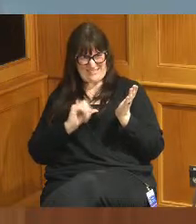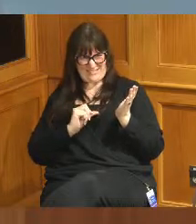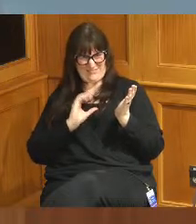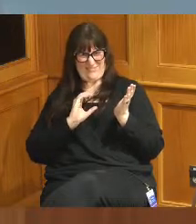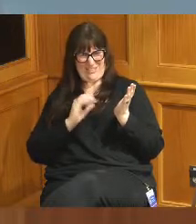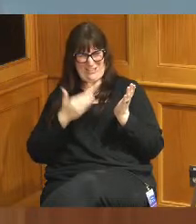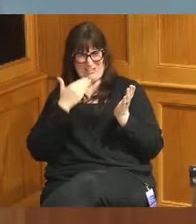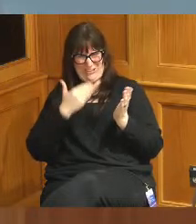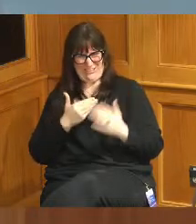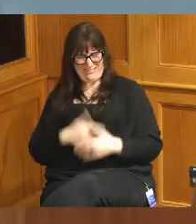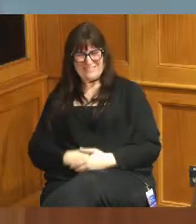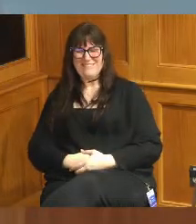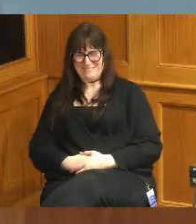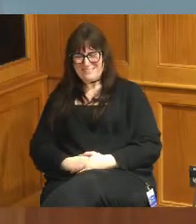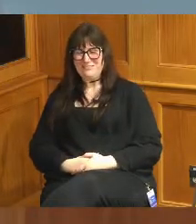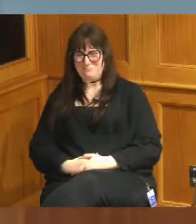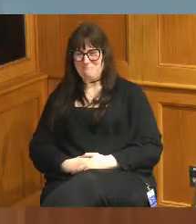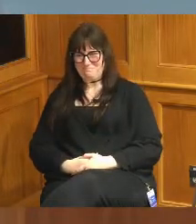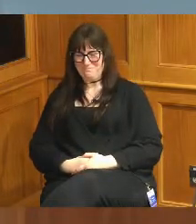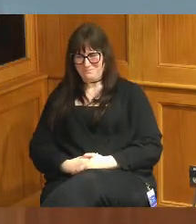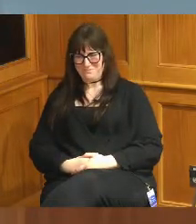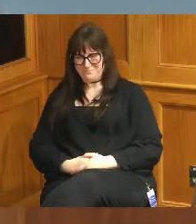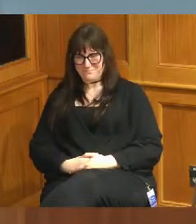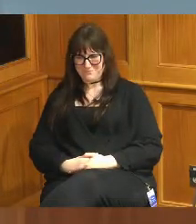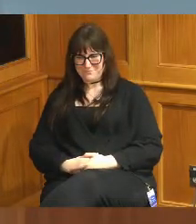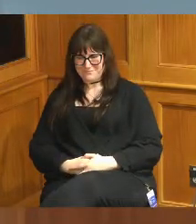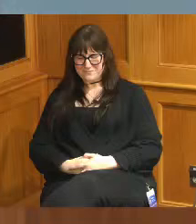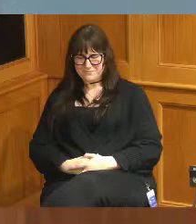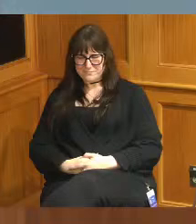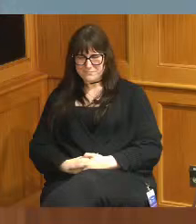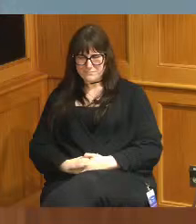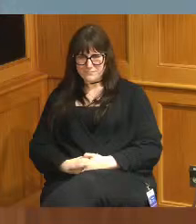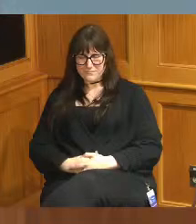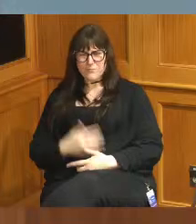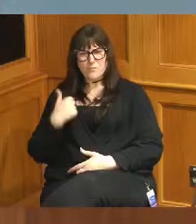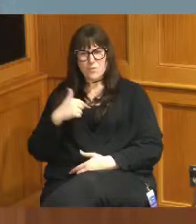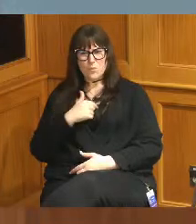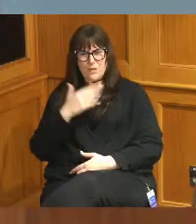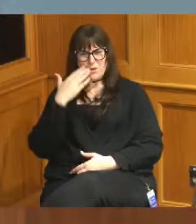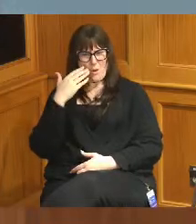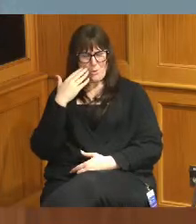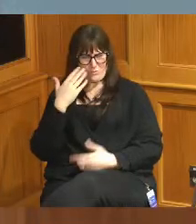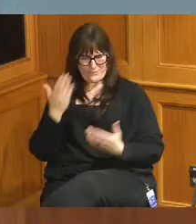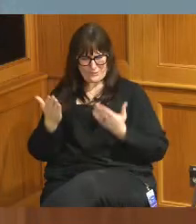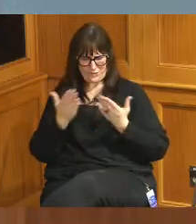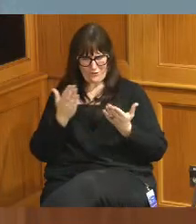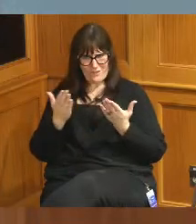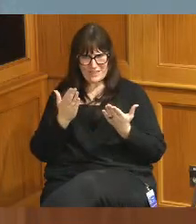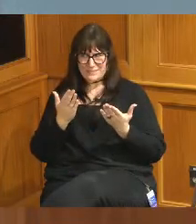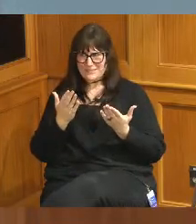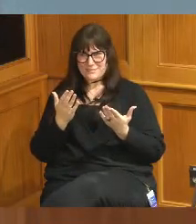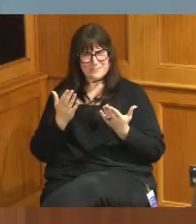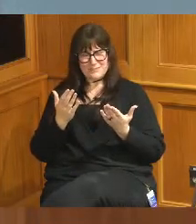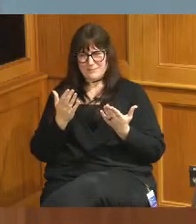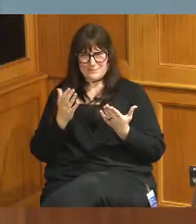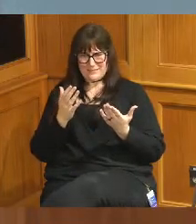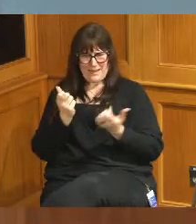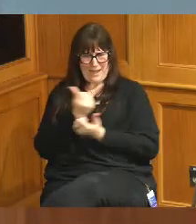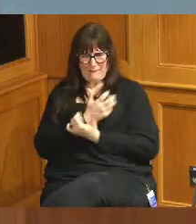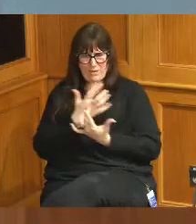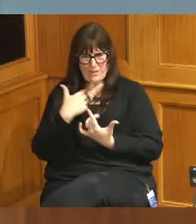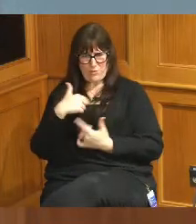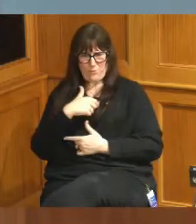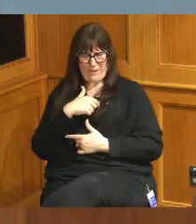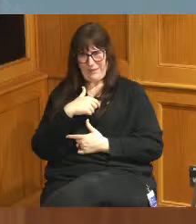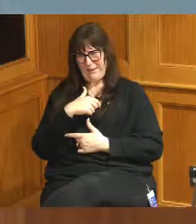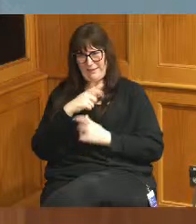is good to feel that. But we know that service is the rent that we pay for our time here